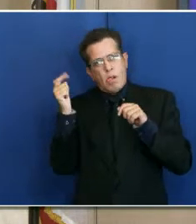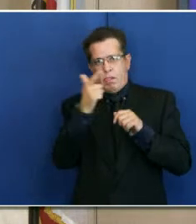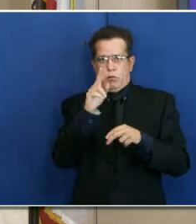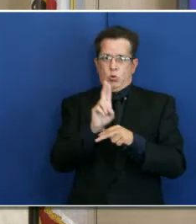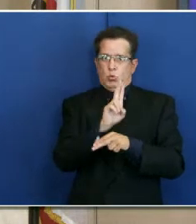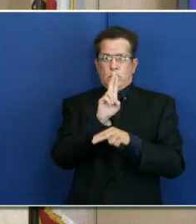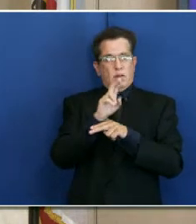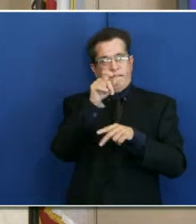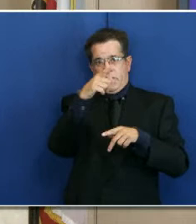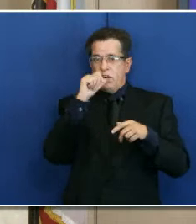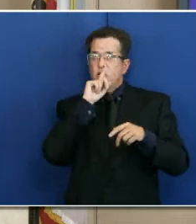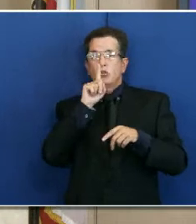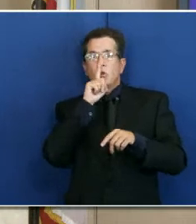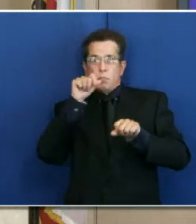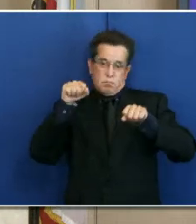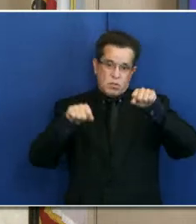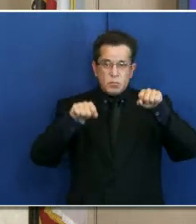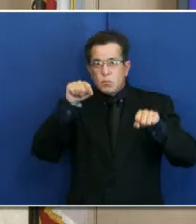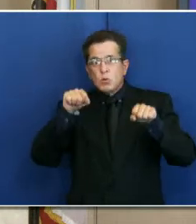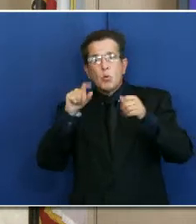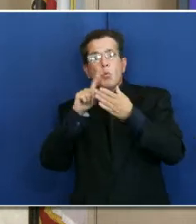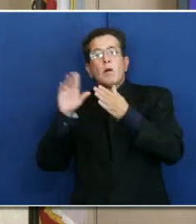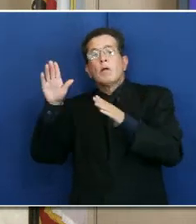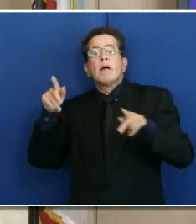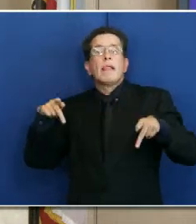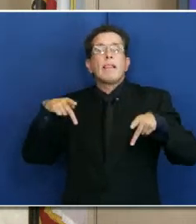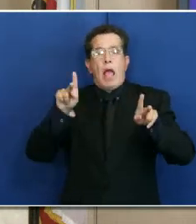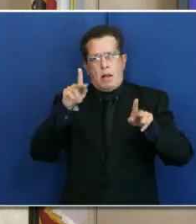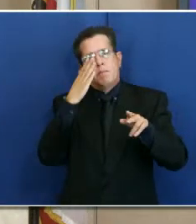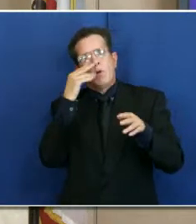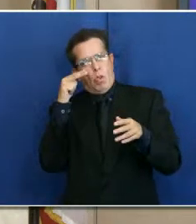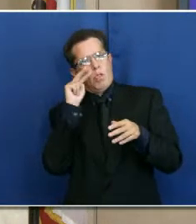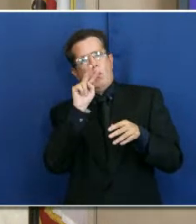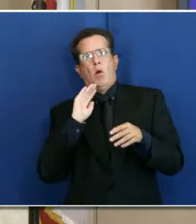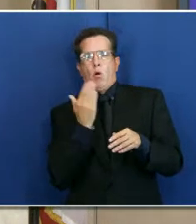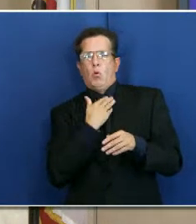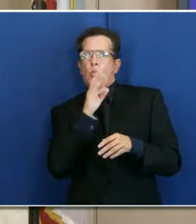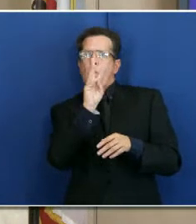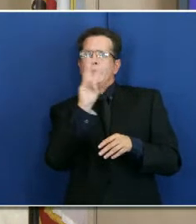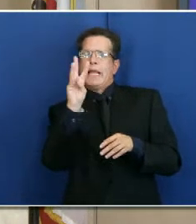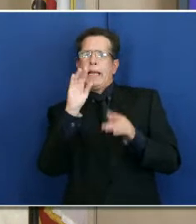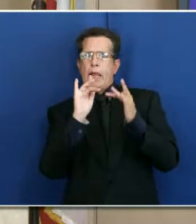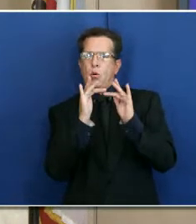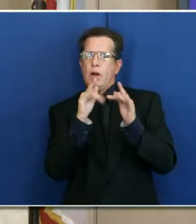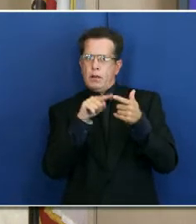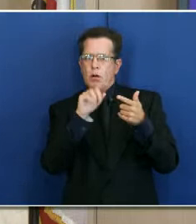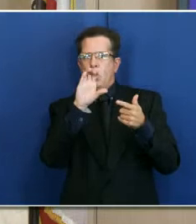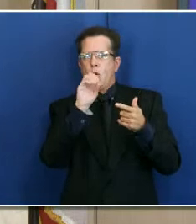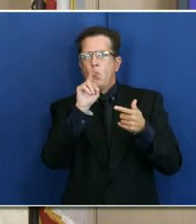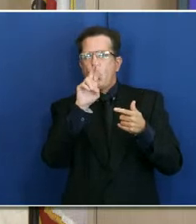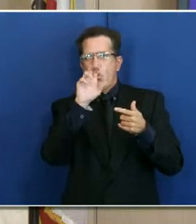is unclear on what is allowed can visit the state's website at